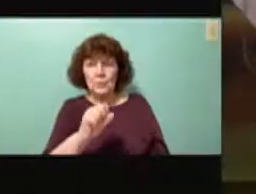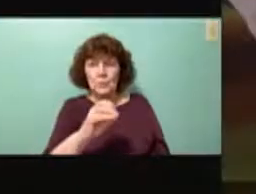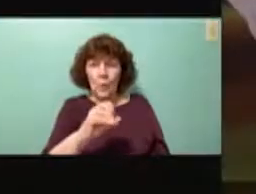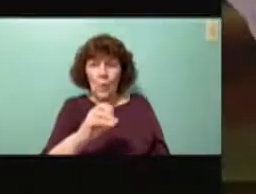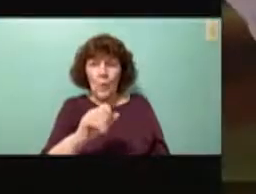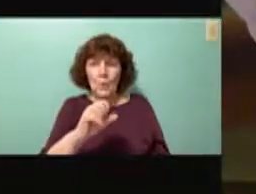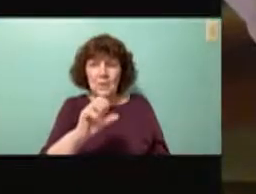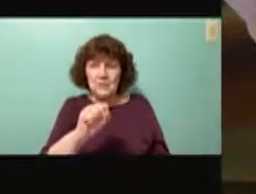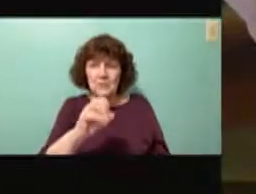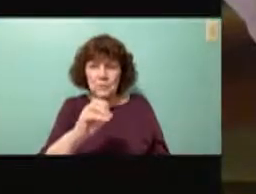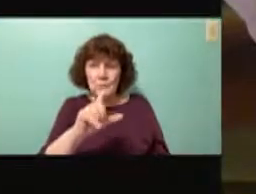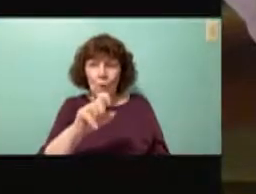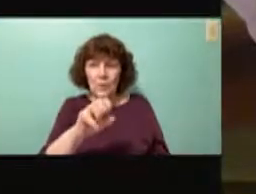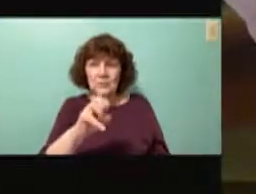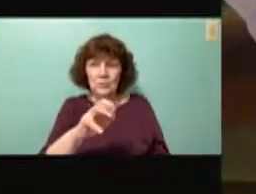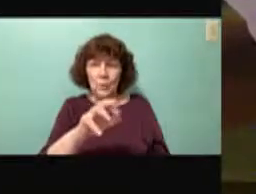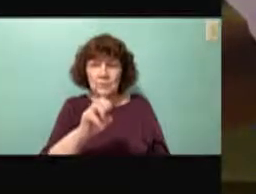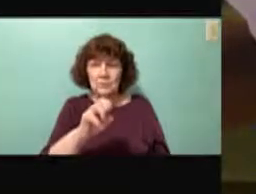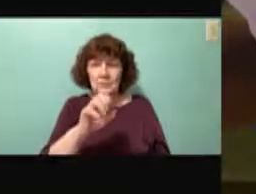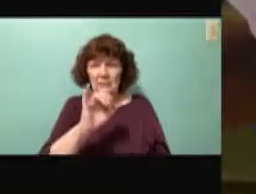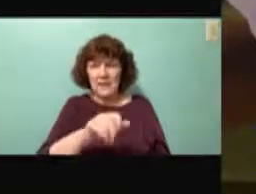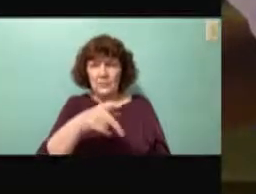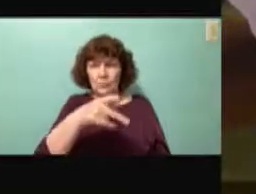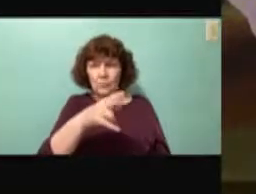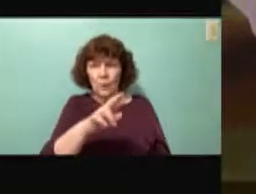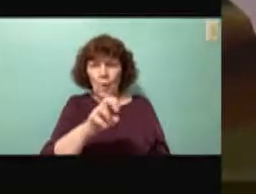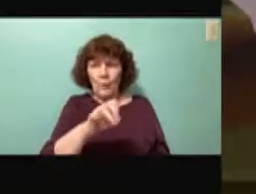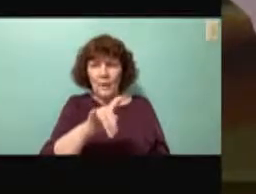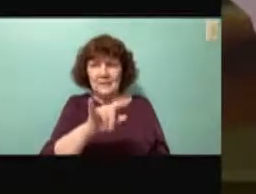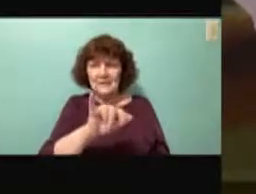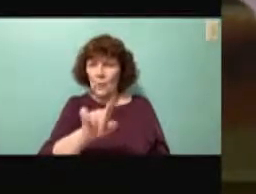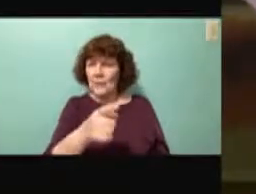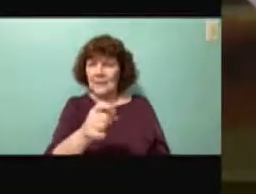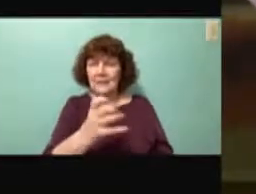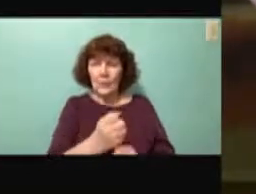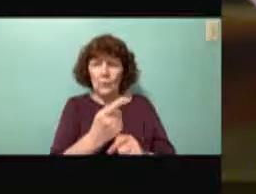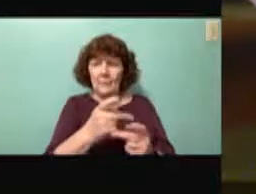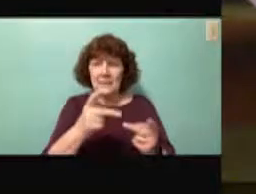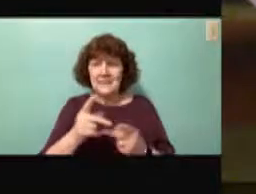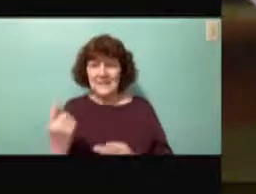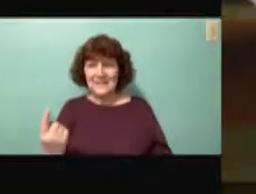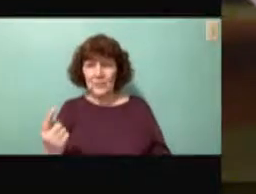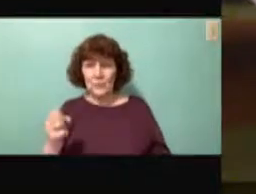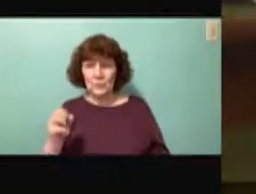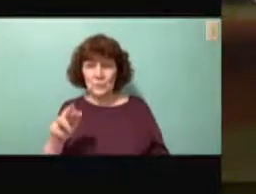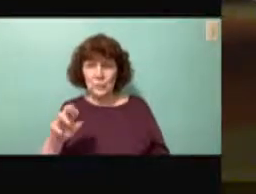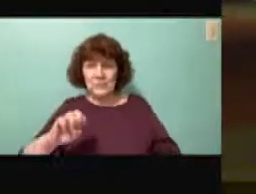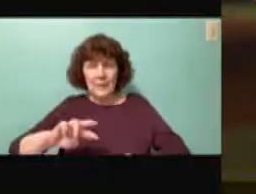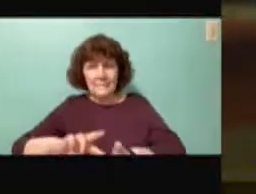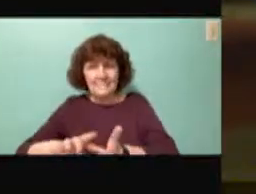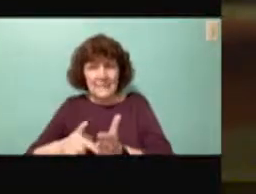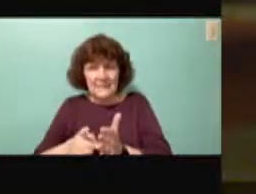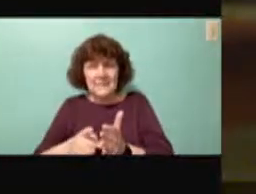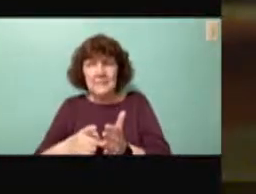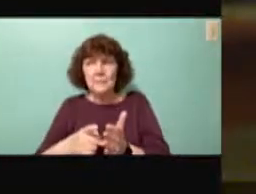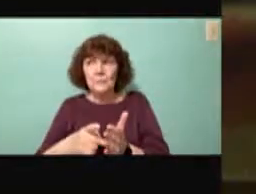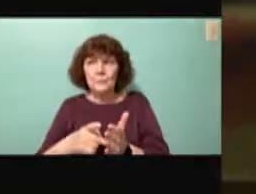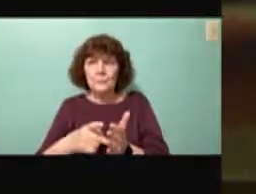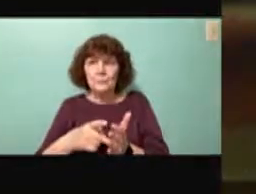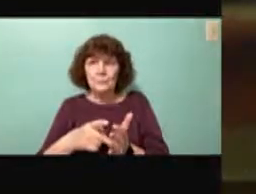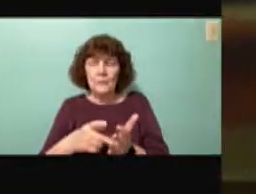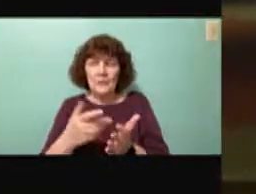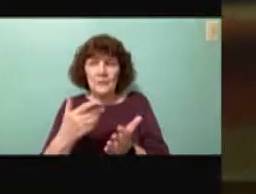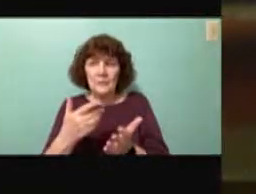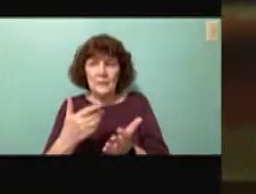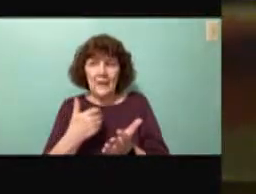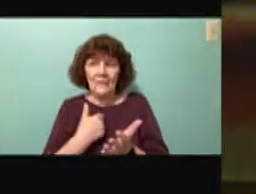proprietary or can only be obtained from one place. A single source is defined as there's maybe only